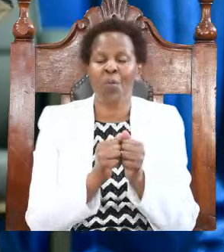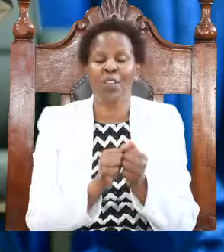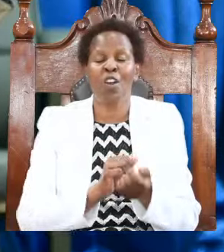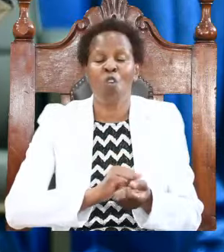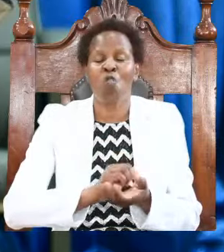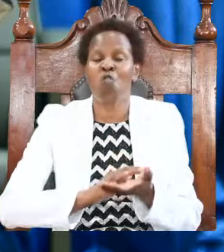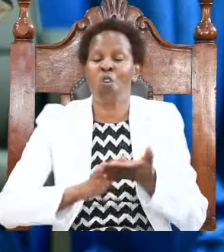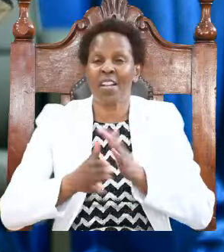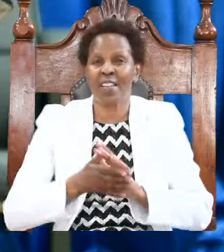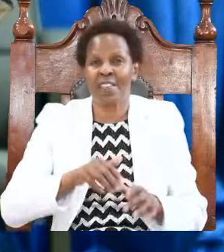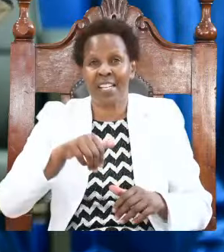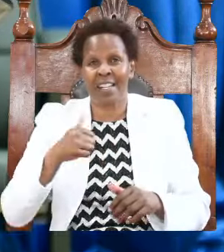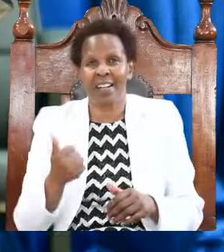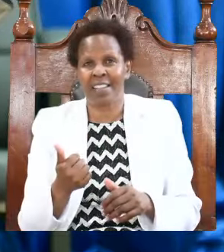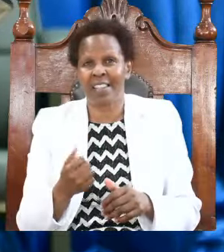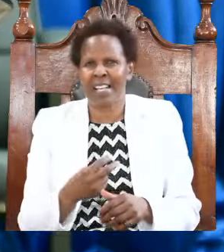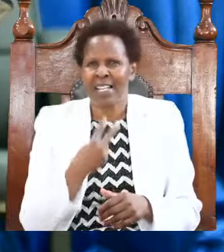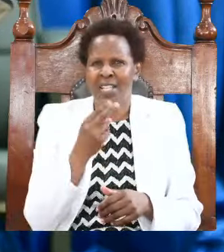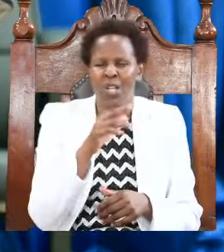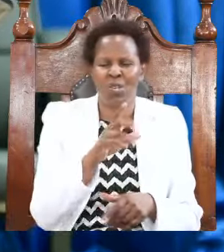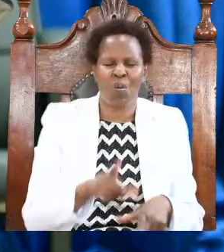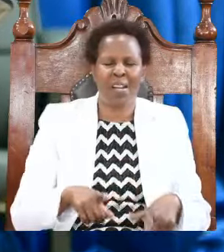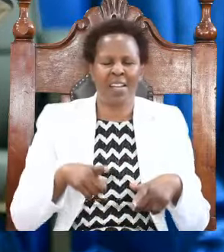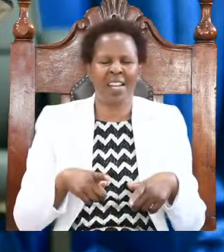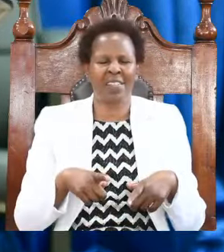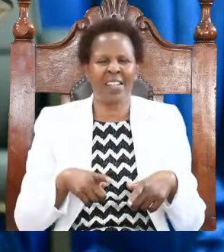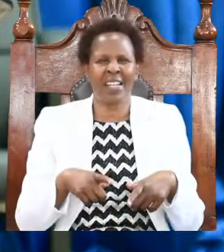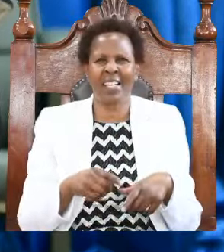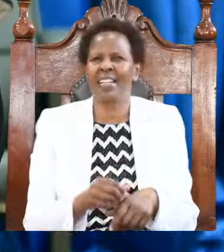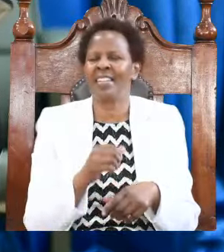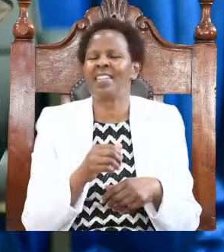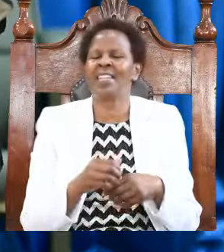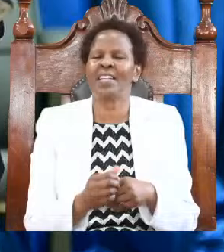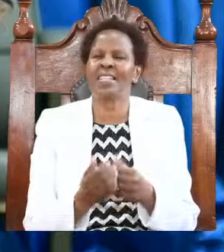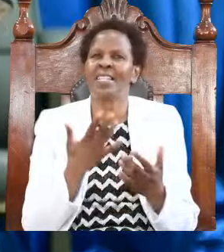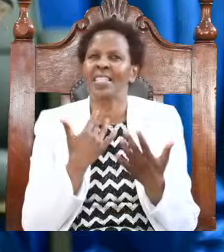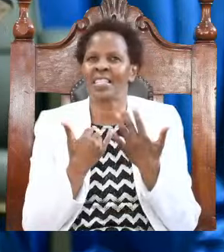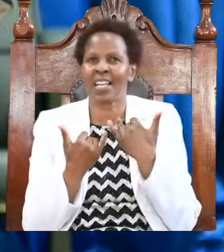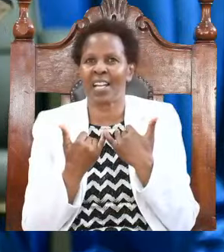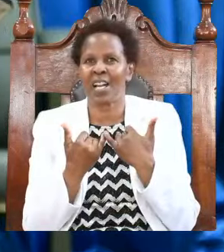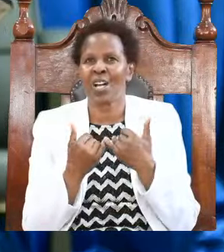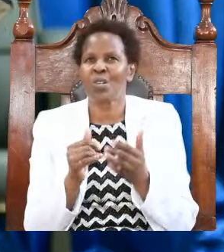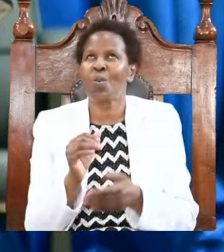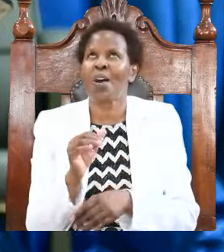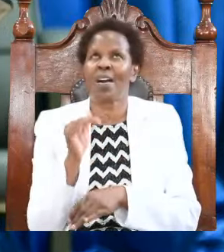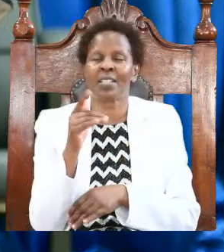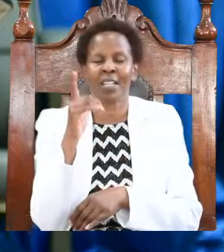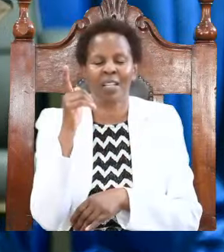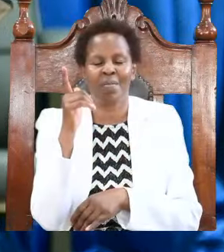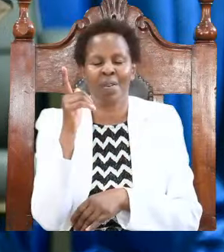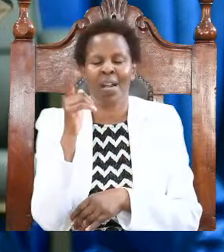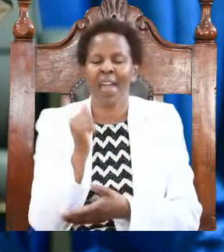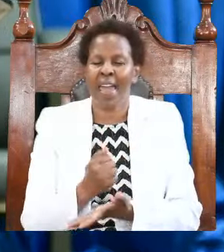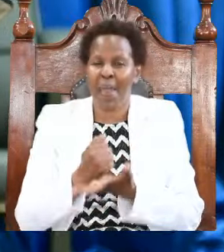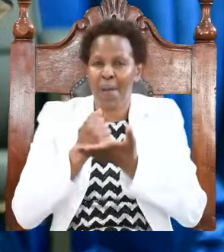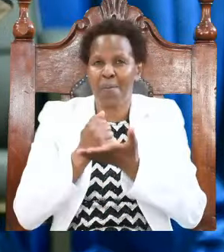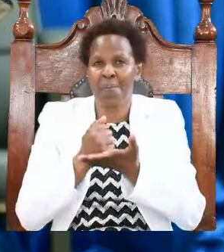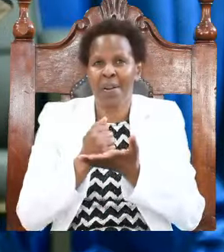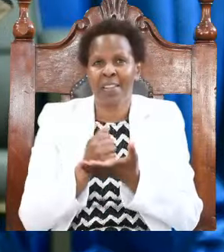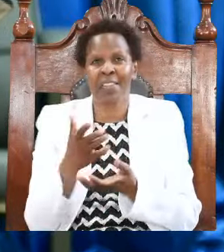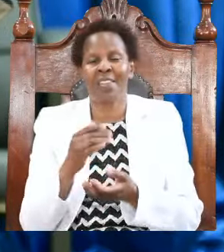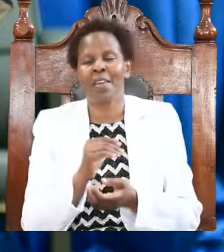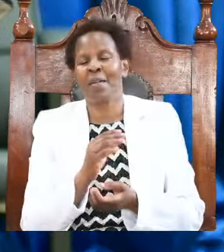life and they'll be geared towards asking the Lord passionately to help them deal with issues of